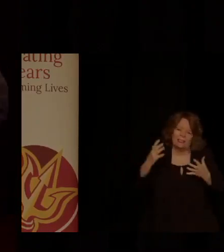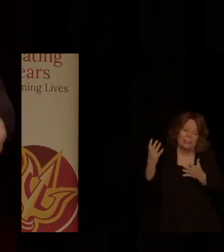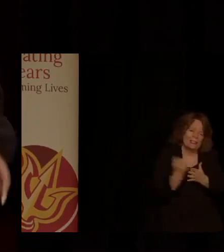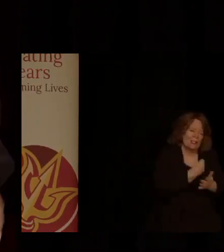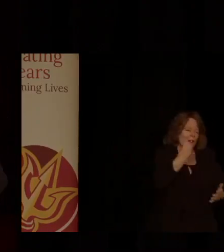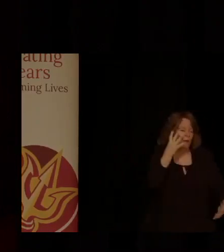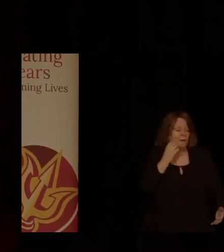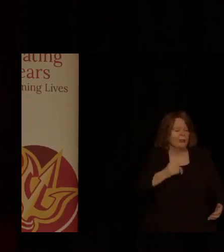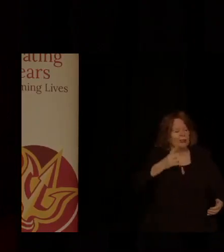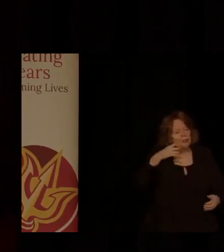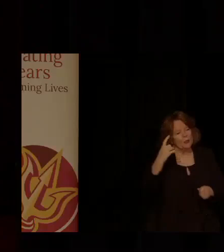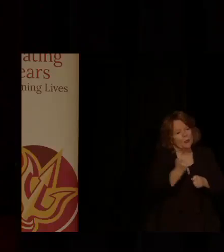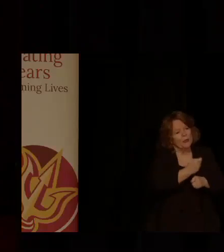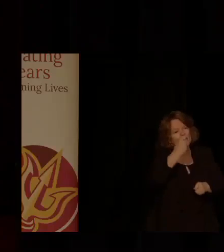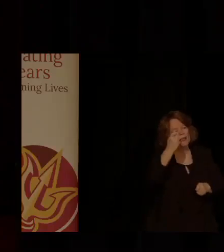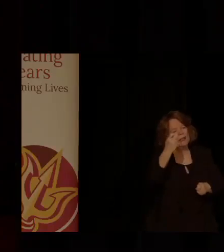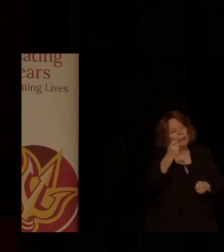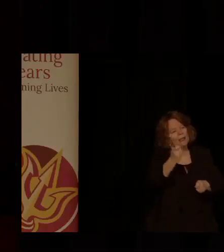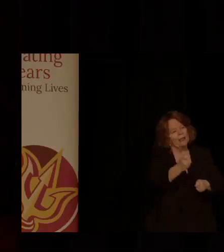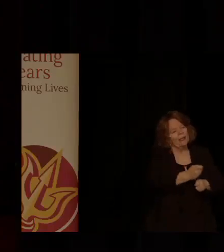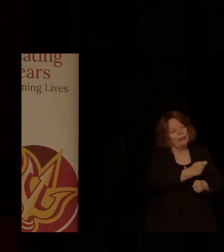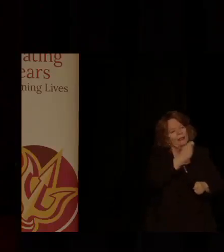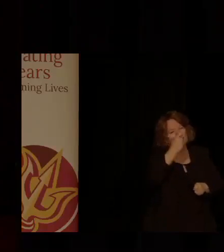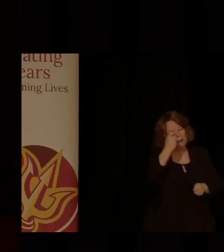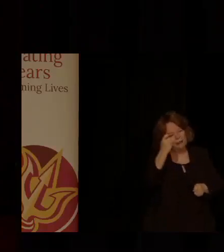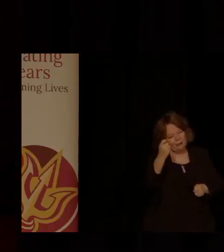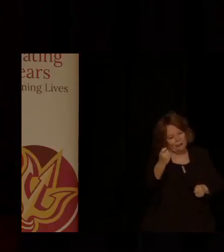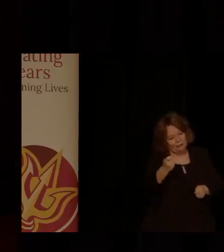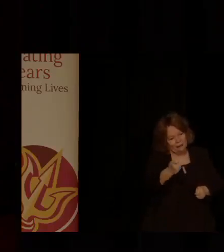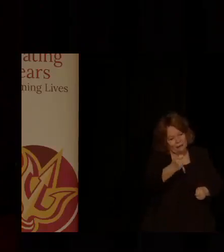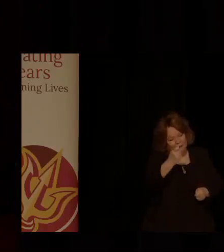victory is won.